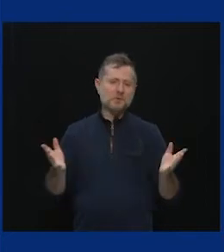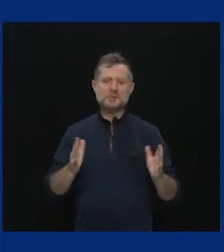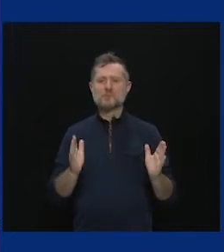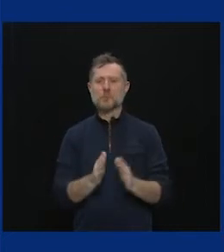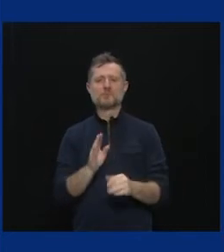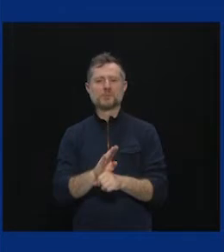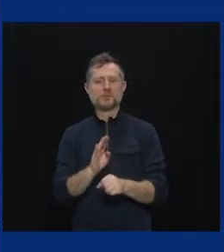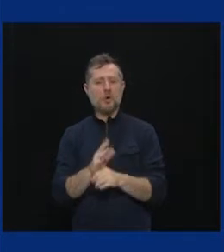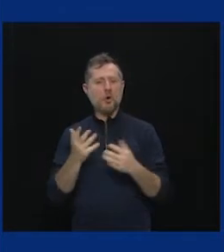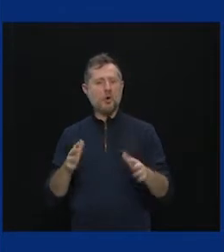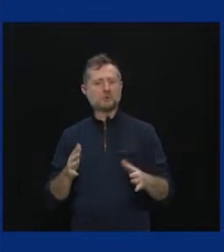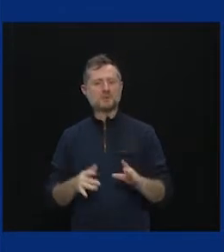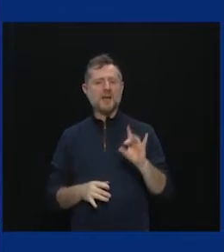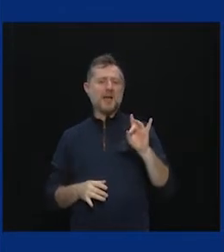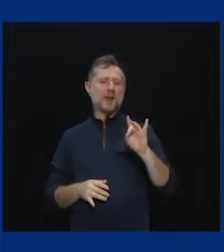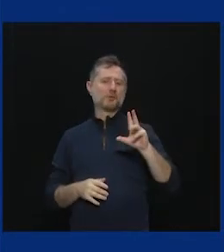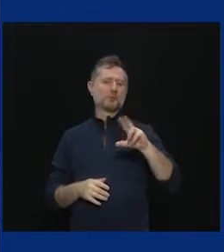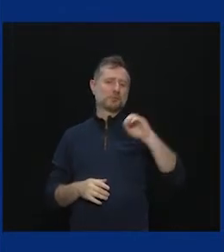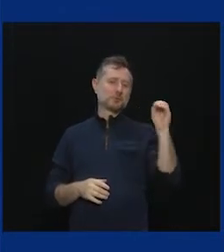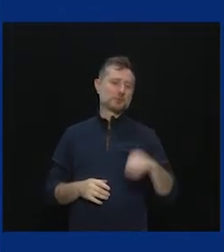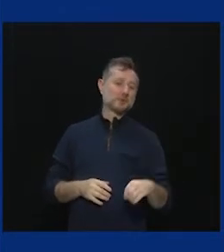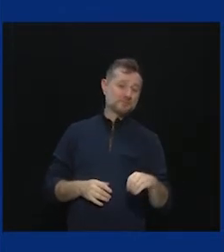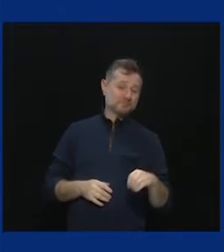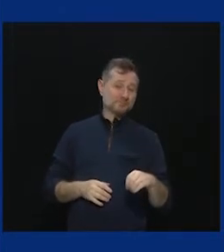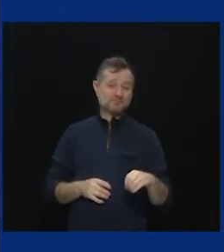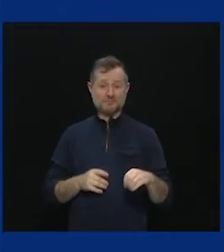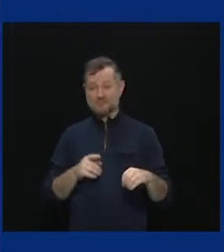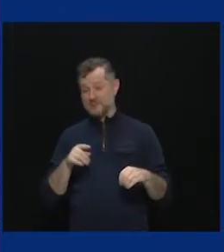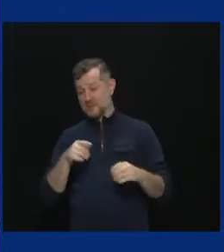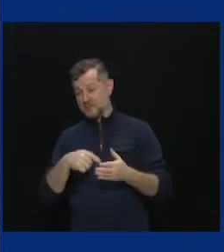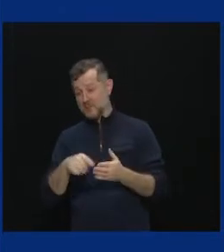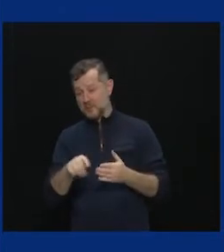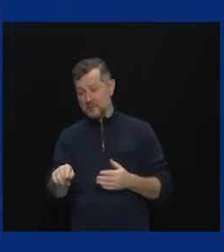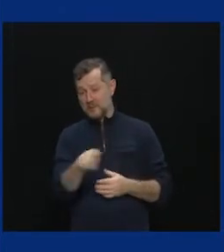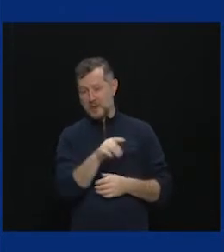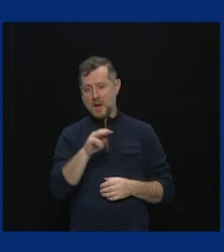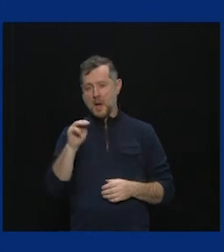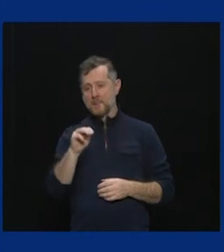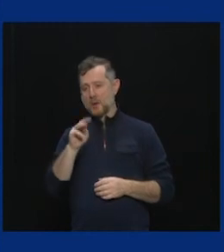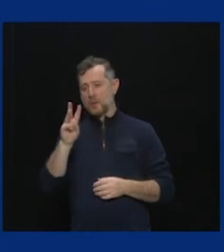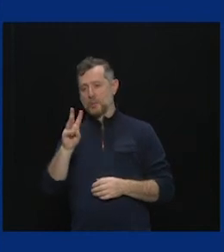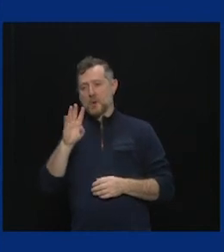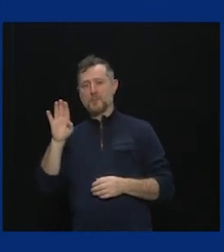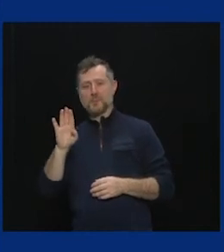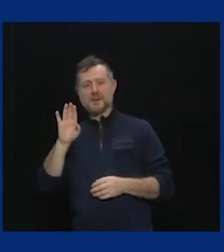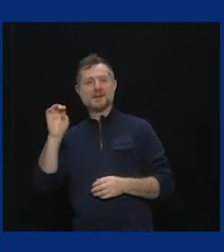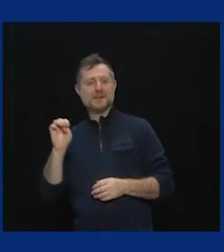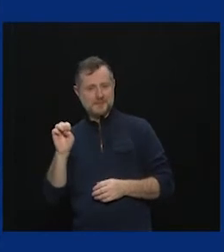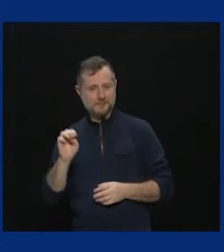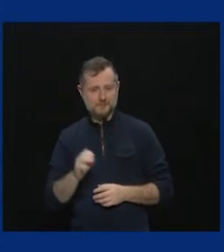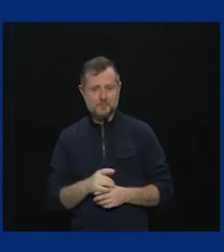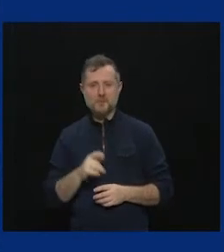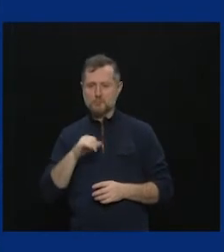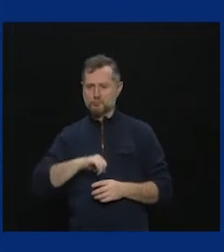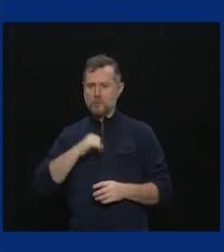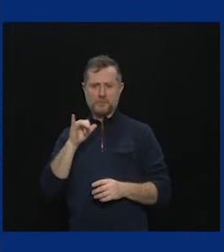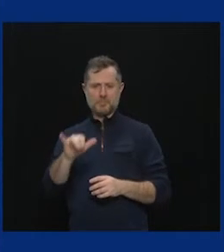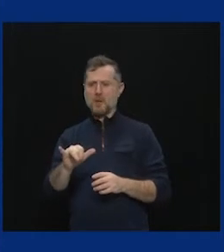has gone to MWBEs, and I'm very proud of that. Let's keep that money flowing for these individuals.